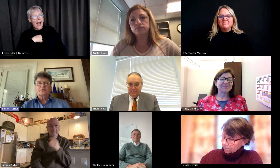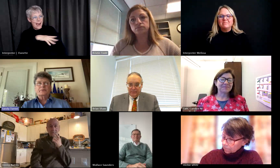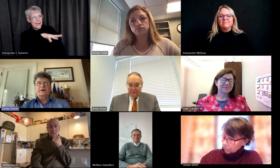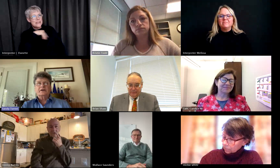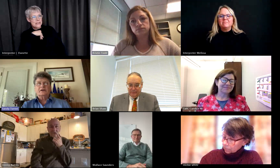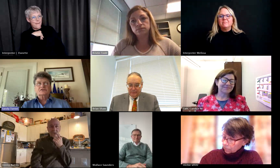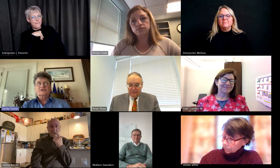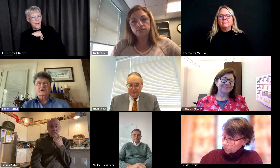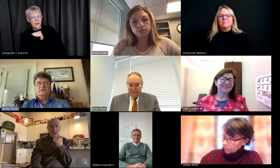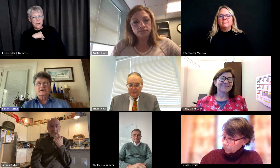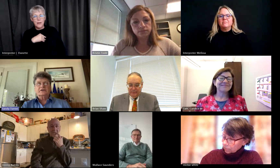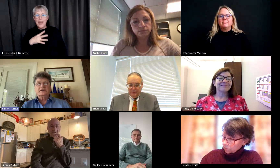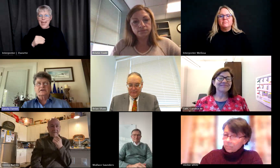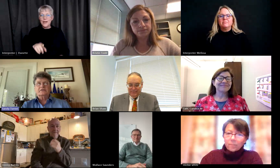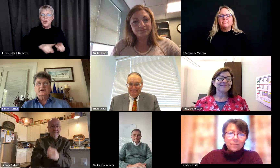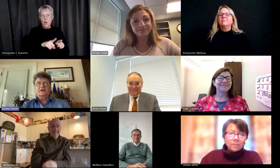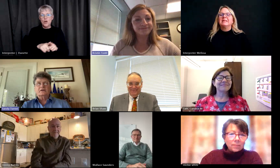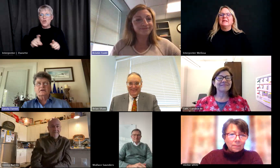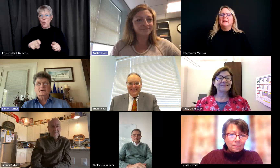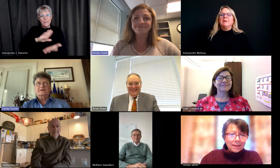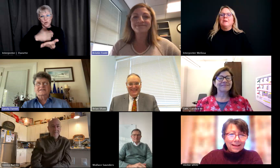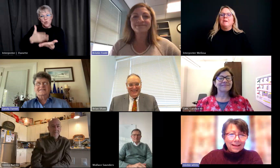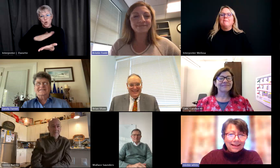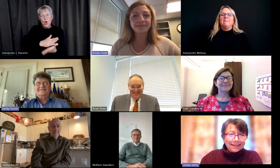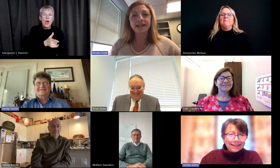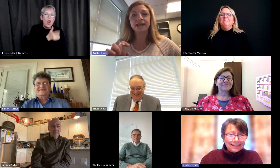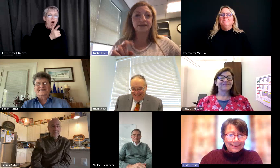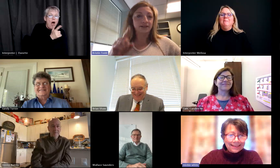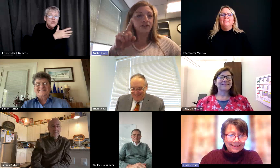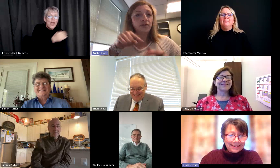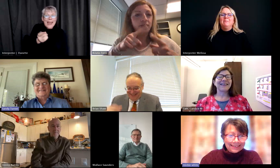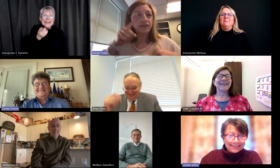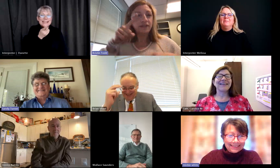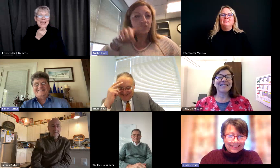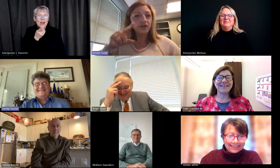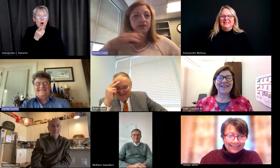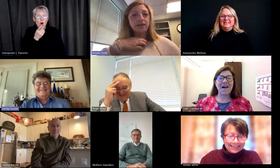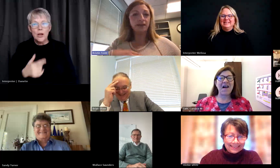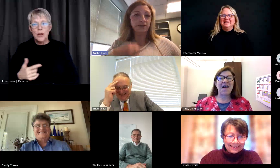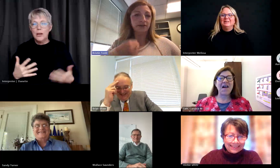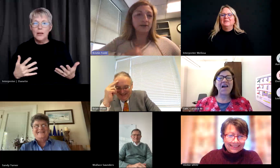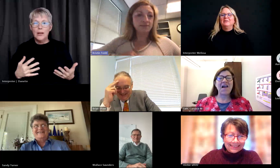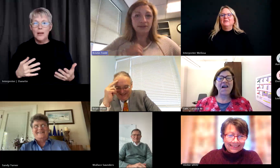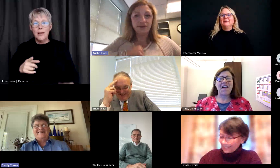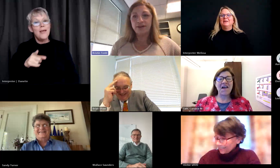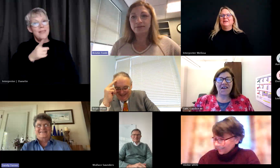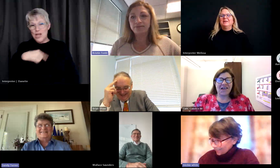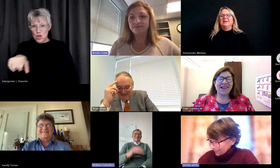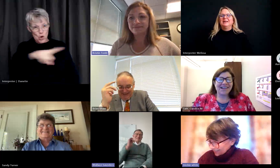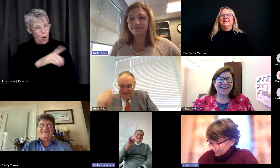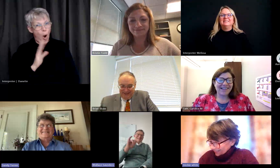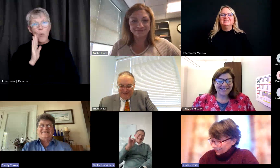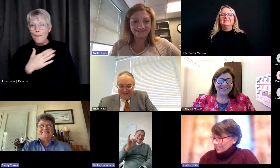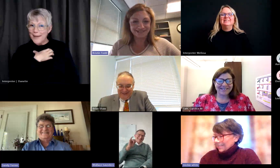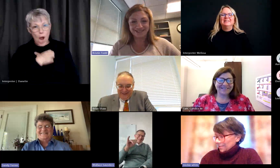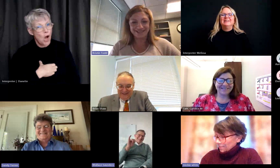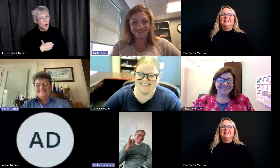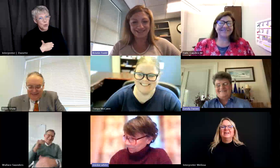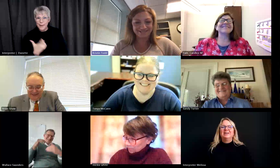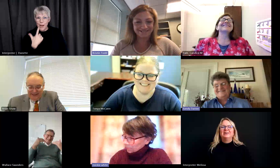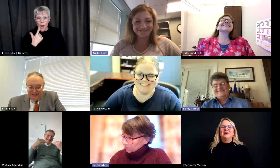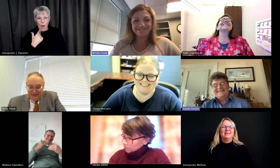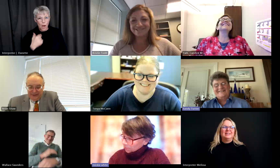comes with preparing lunch and dinner. Did they tell you that? Well, then y'all are going to be hungry. I'm sorry.